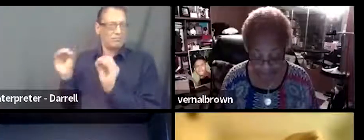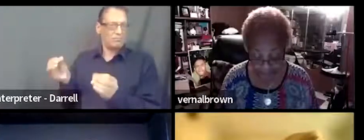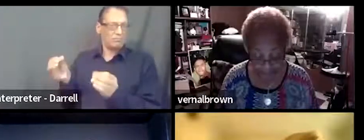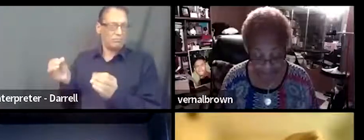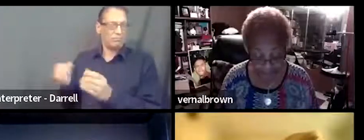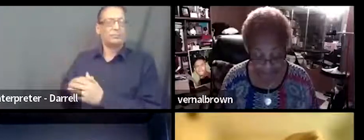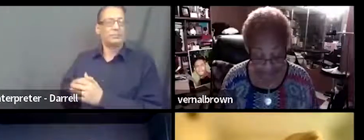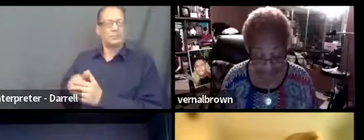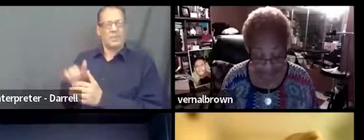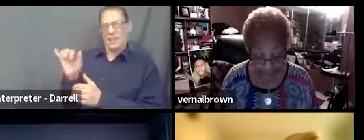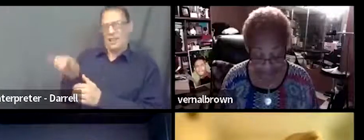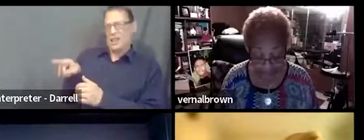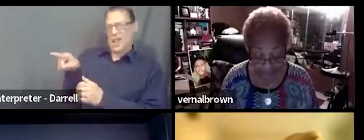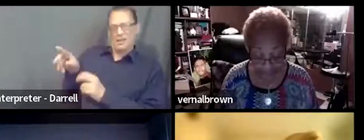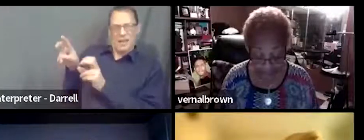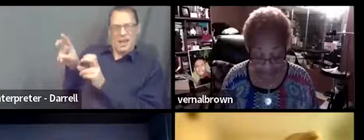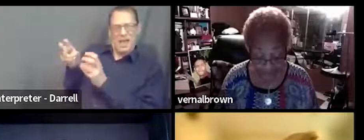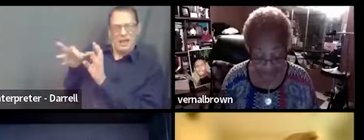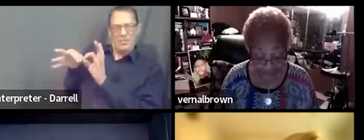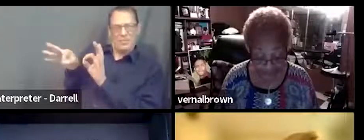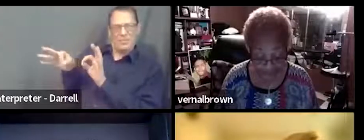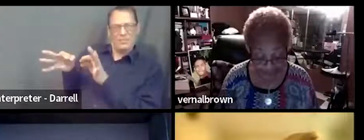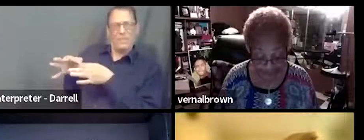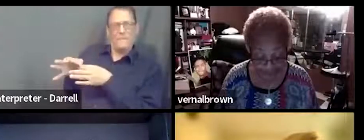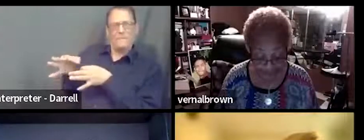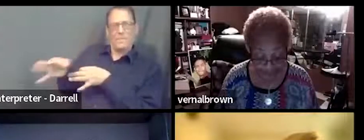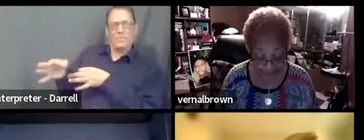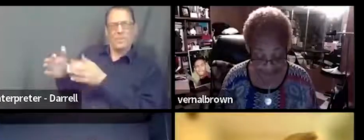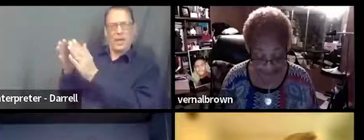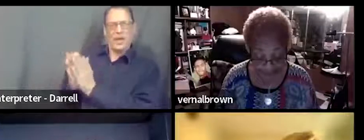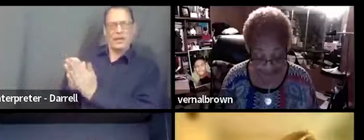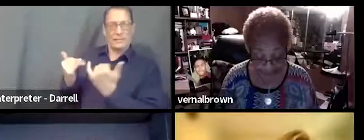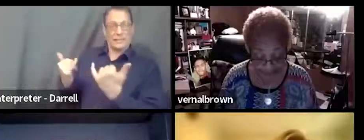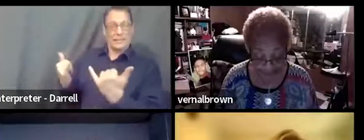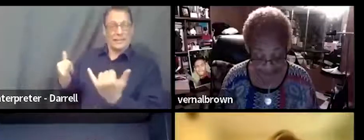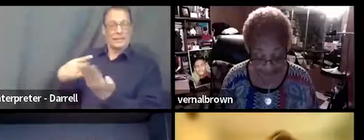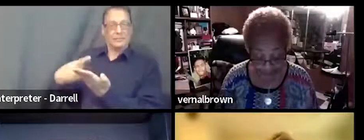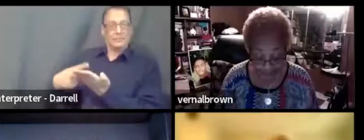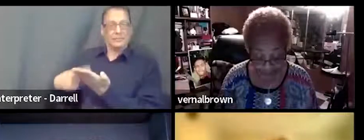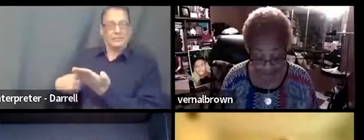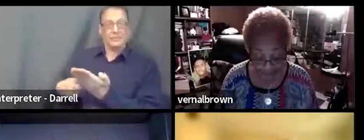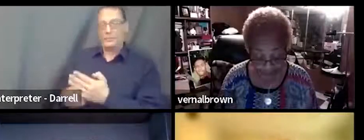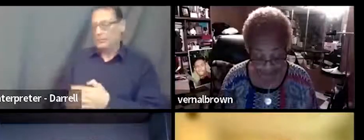was postponed for further discussion at today's board meeting. At the June